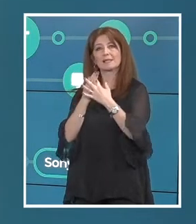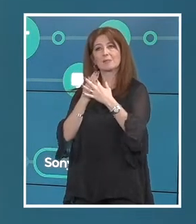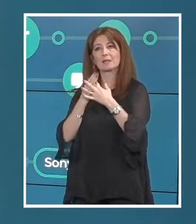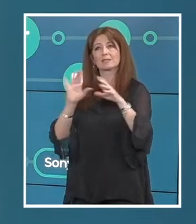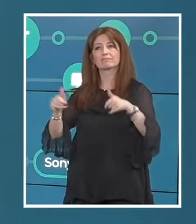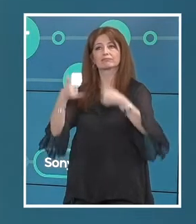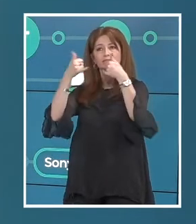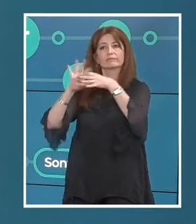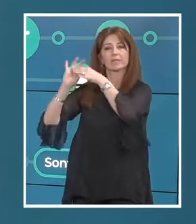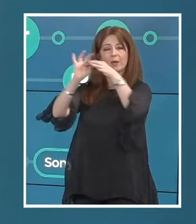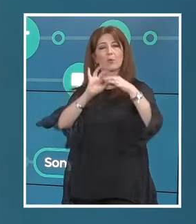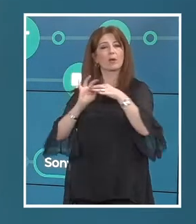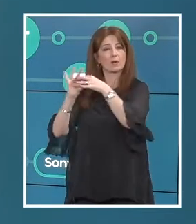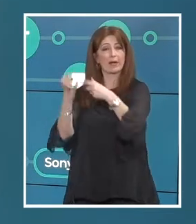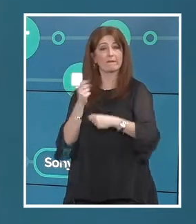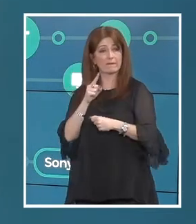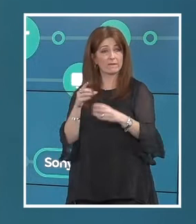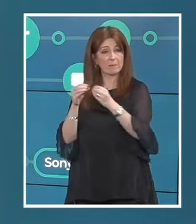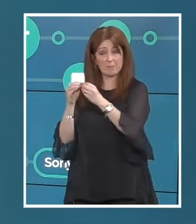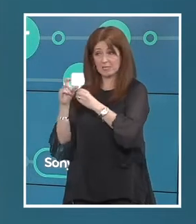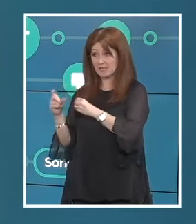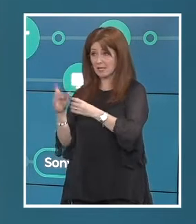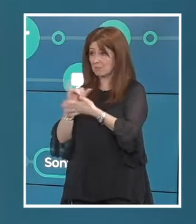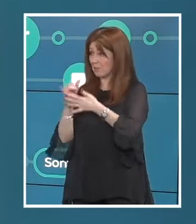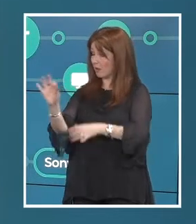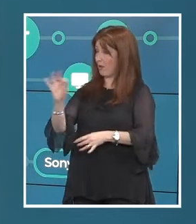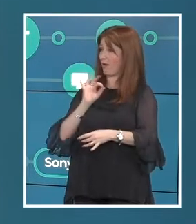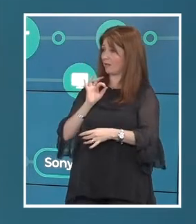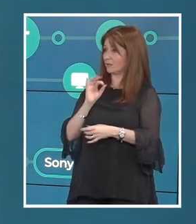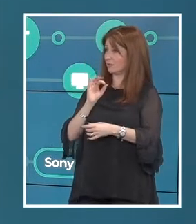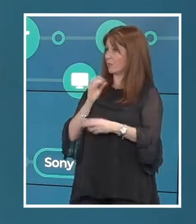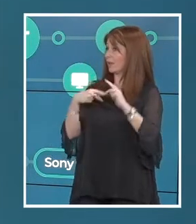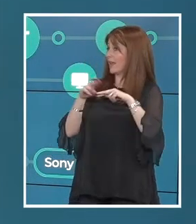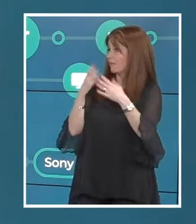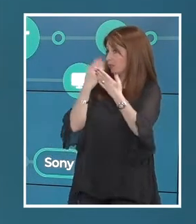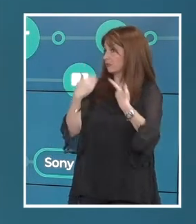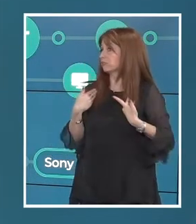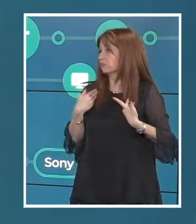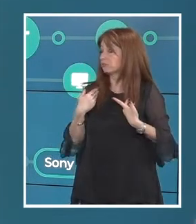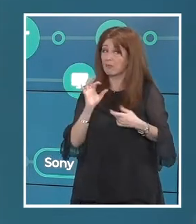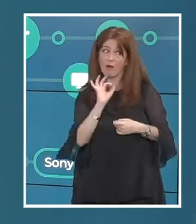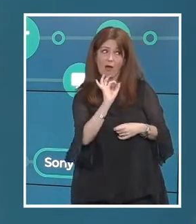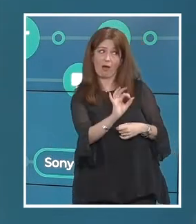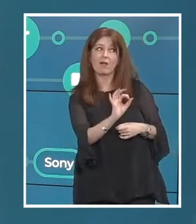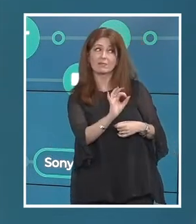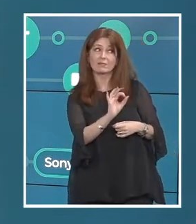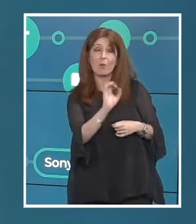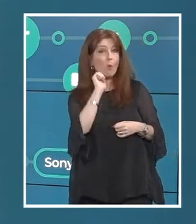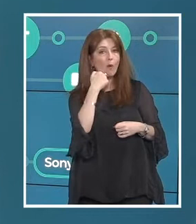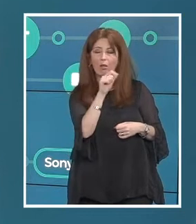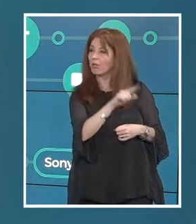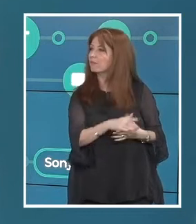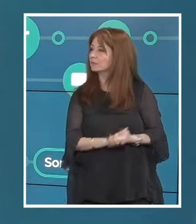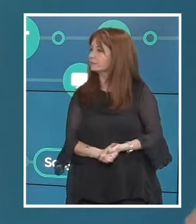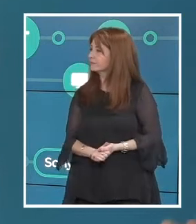BBC, that, if they can ask me, and if I don't know, then I've got this whole network of people, and one of them is bound to know the answer to that. So